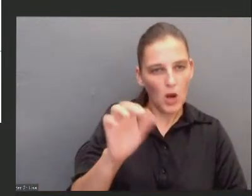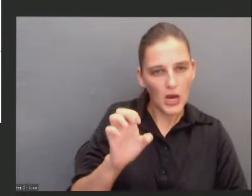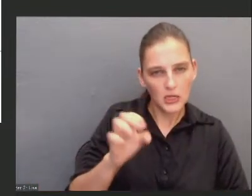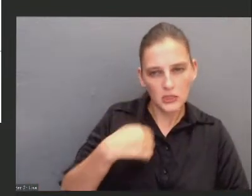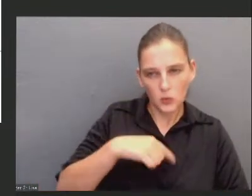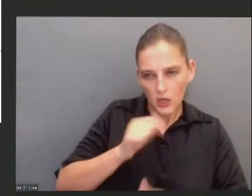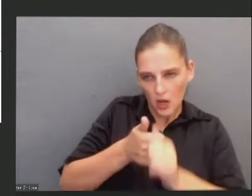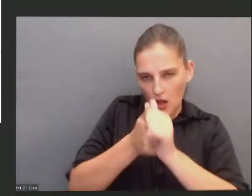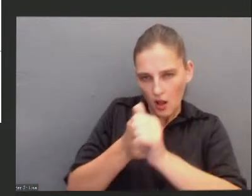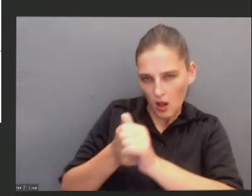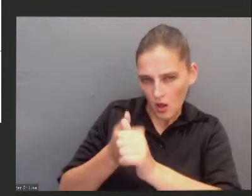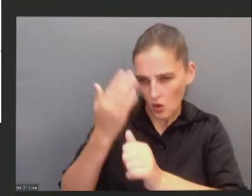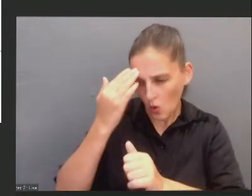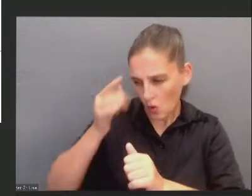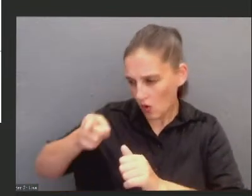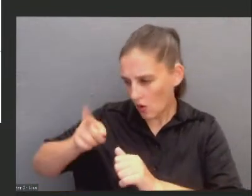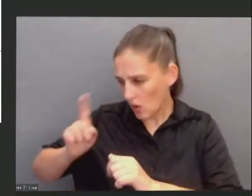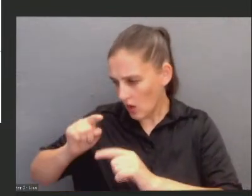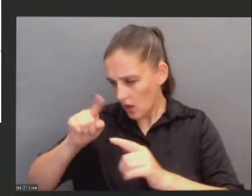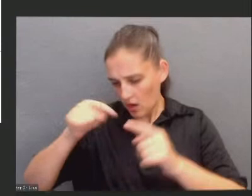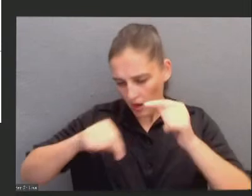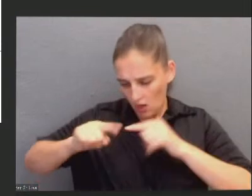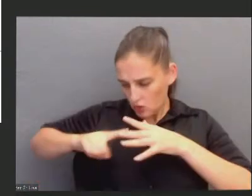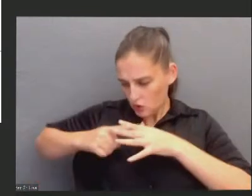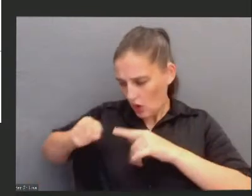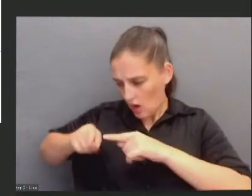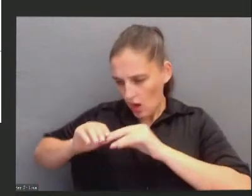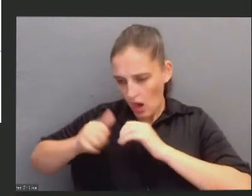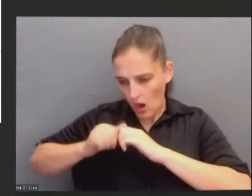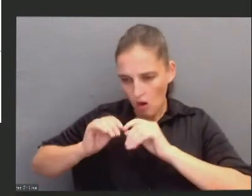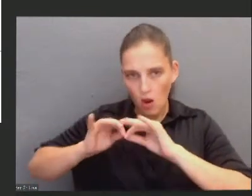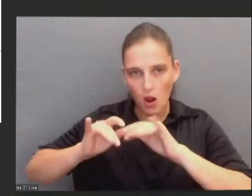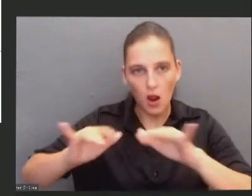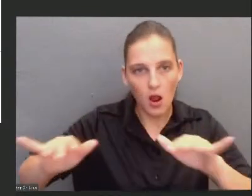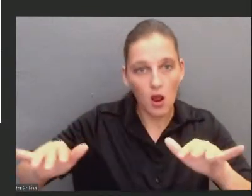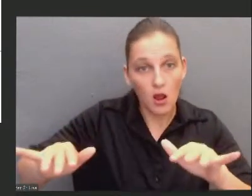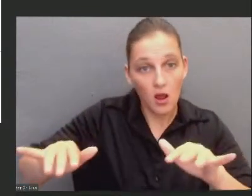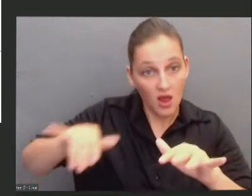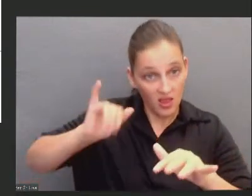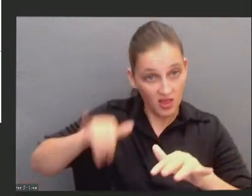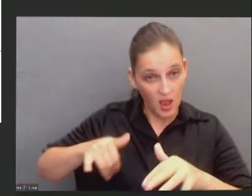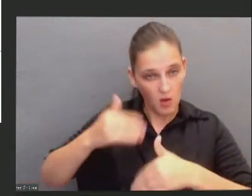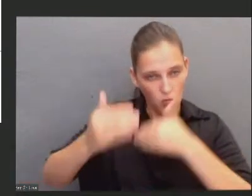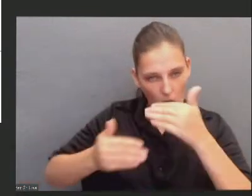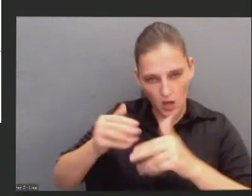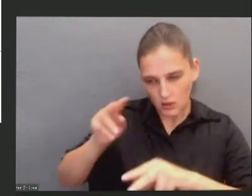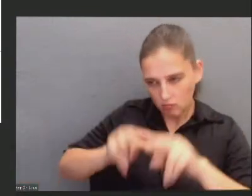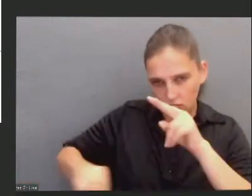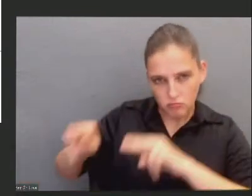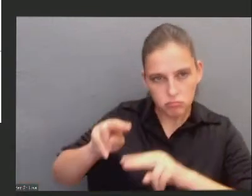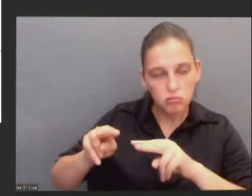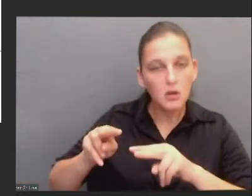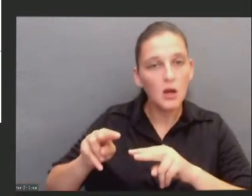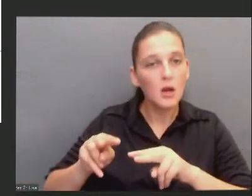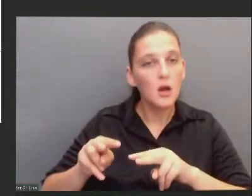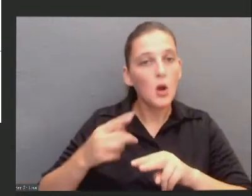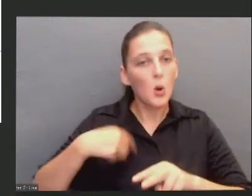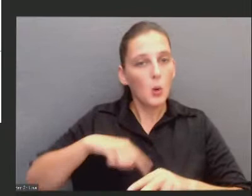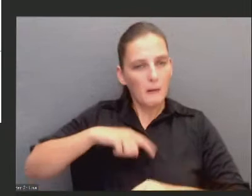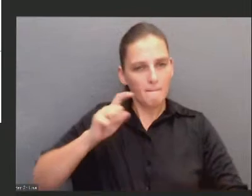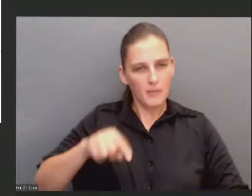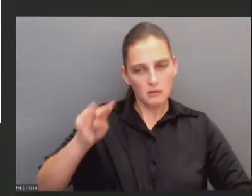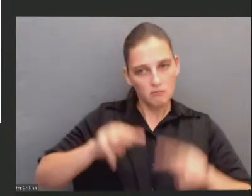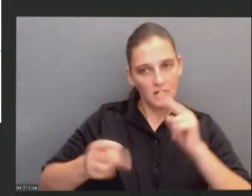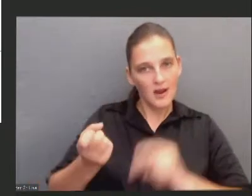to reduce exposure. To be effective, this contact tracing process needs to be conducted in a way that understands and